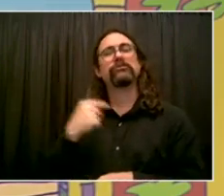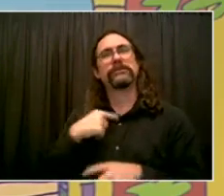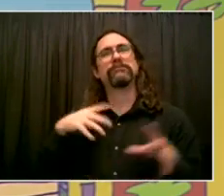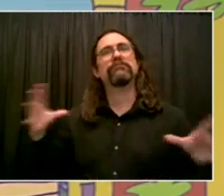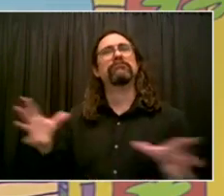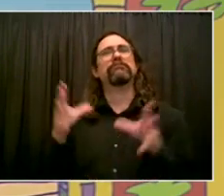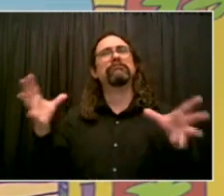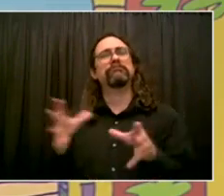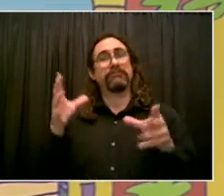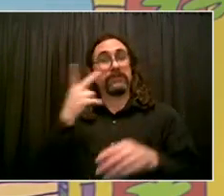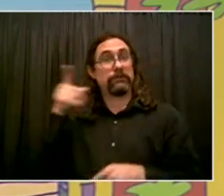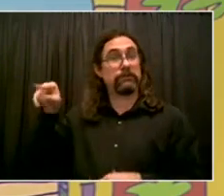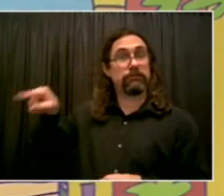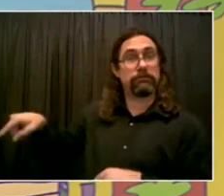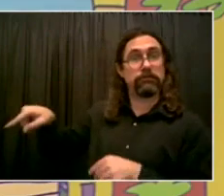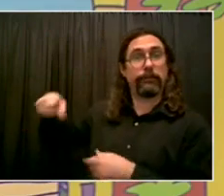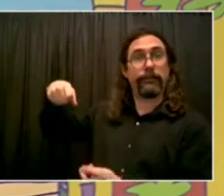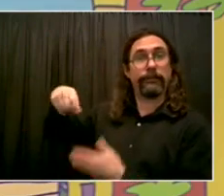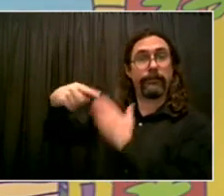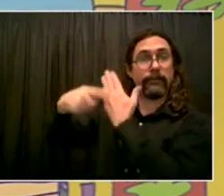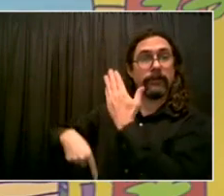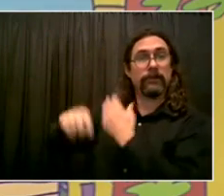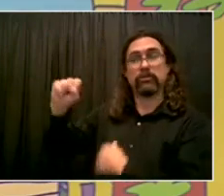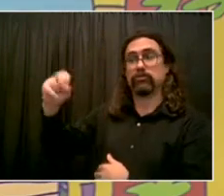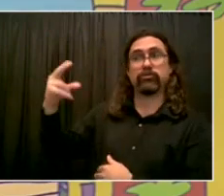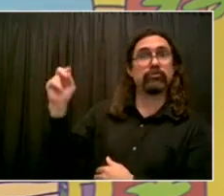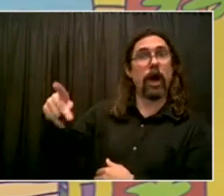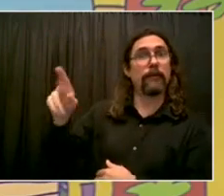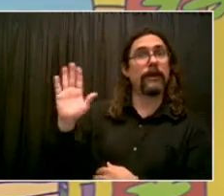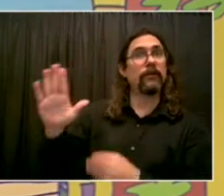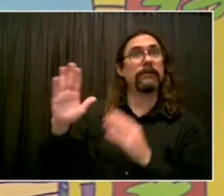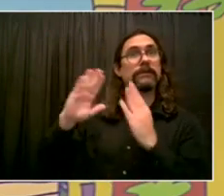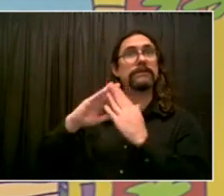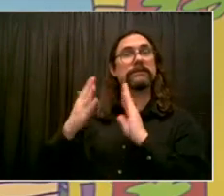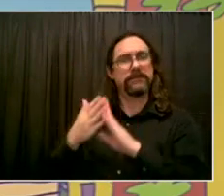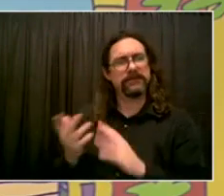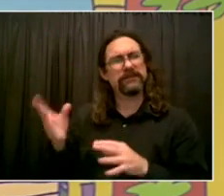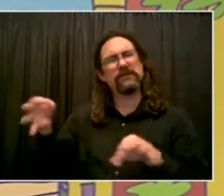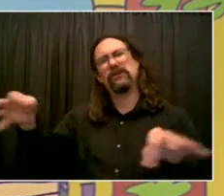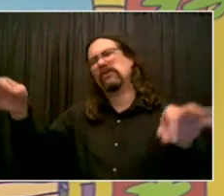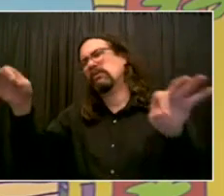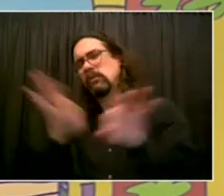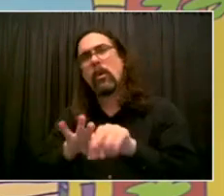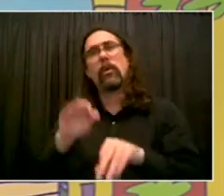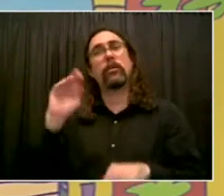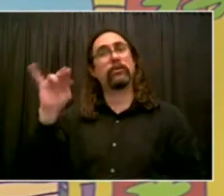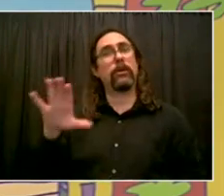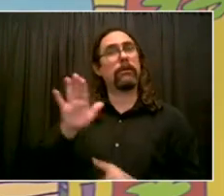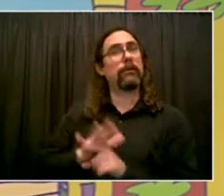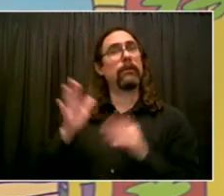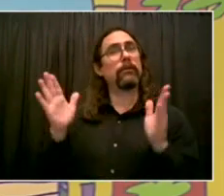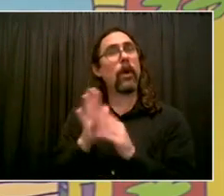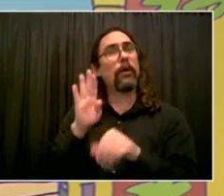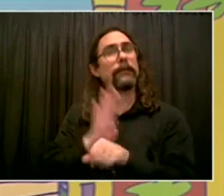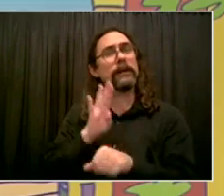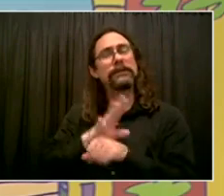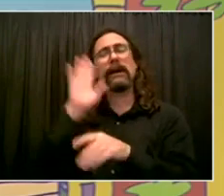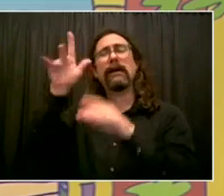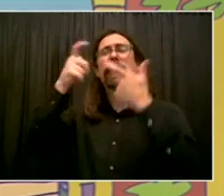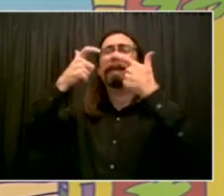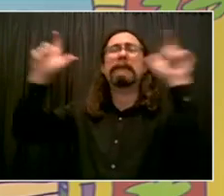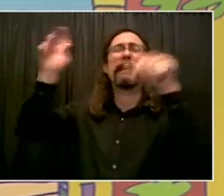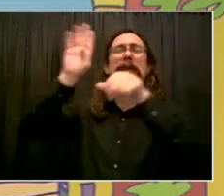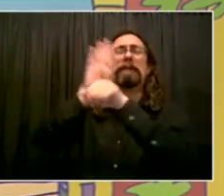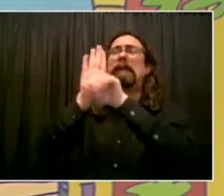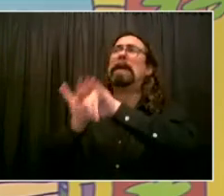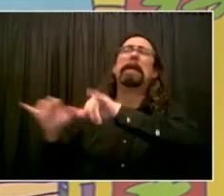neighborhood businesses. We kept telling people, you know, we understand people are going to have lots of choices how you spend your money, particularly around the holidays, but please, as much